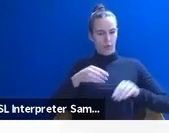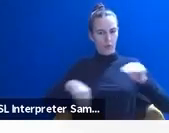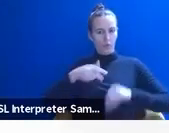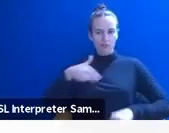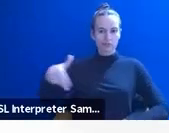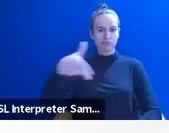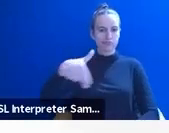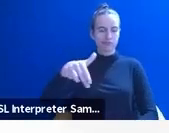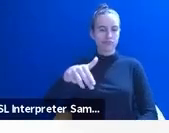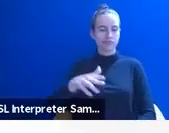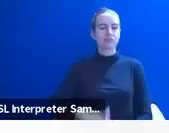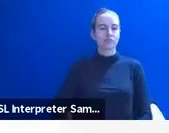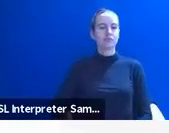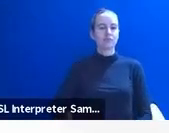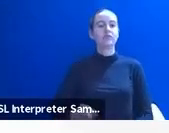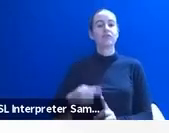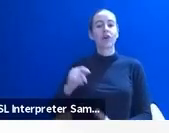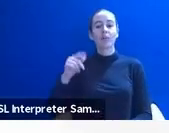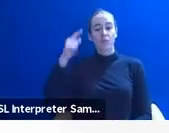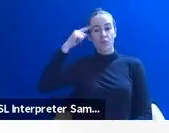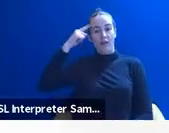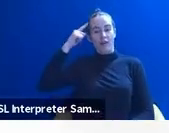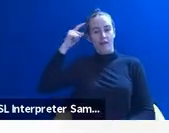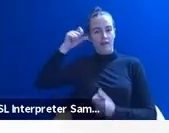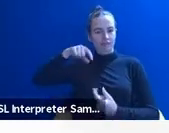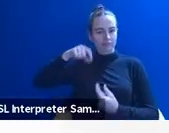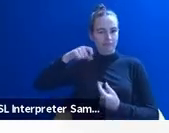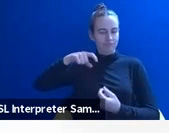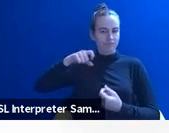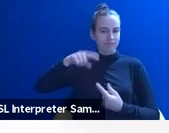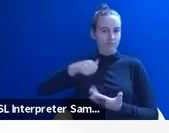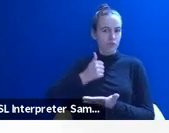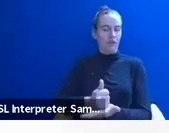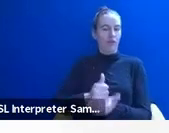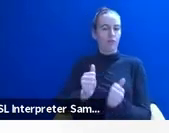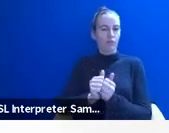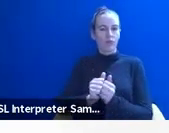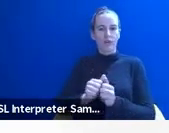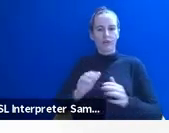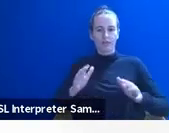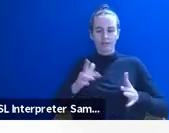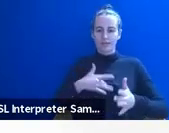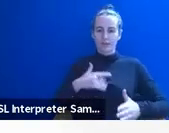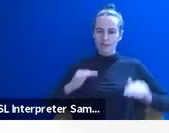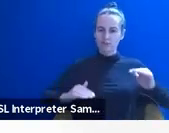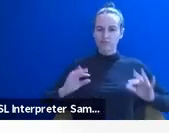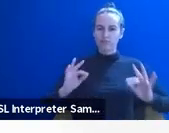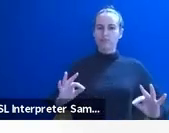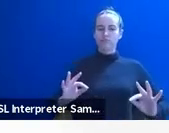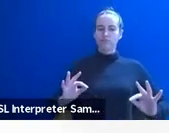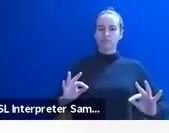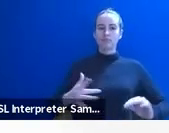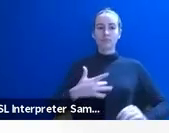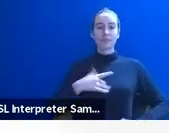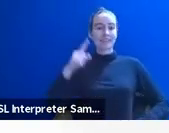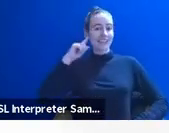also communication to and from the cerebellum to help with motor movement and coordination. And additionally, there are projections from the ear